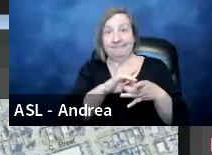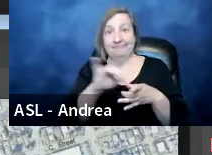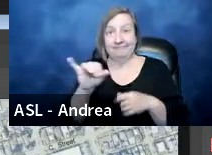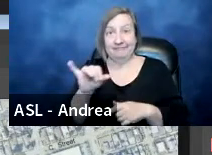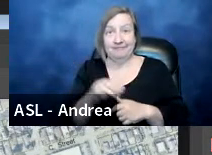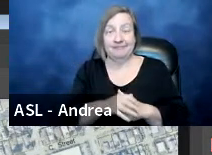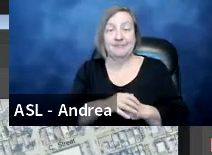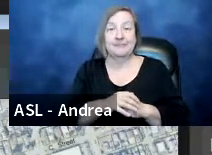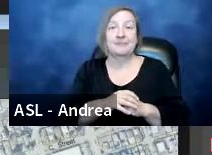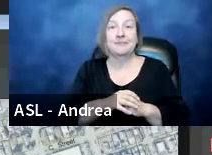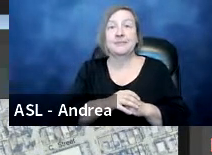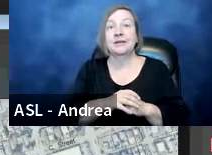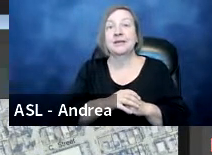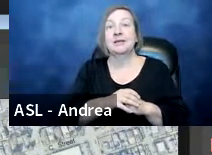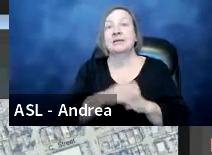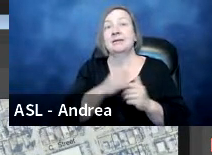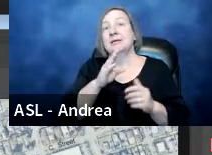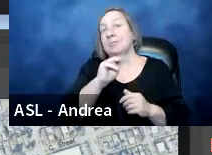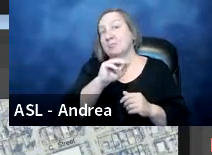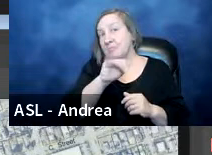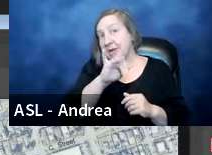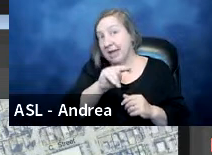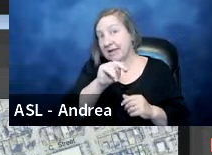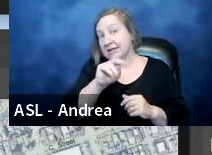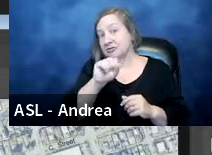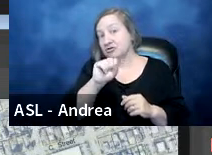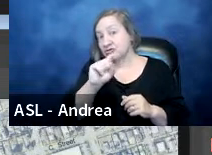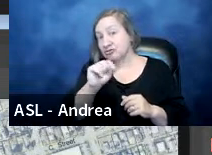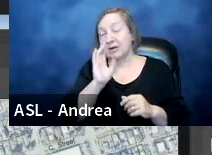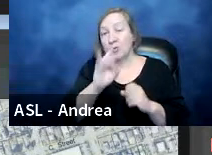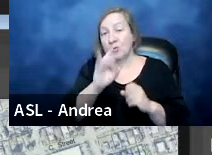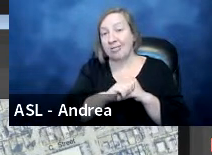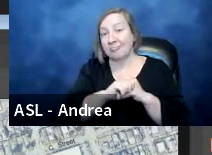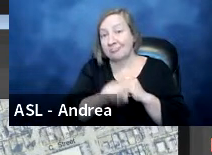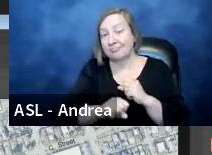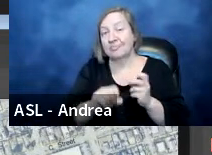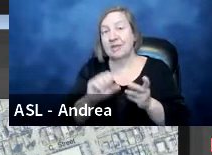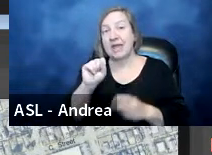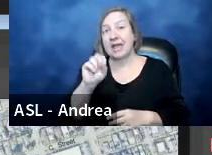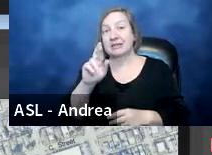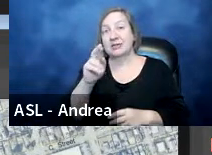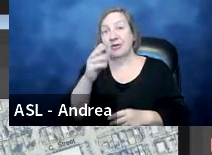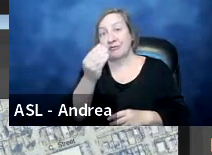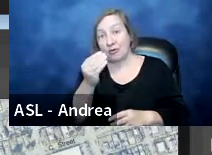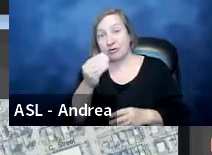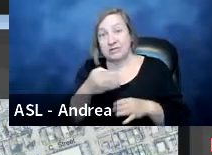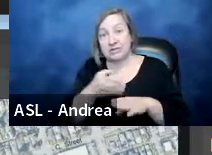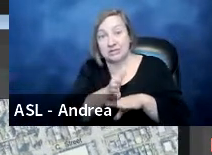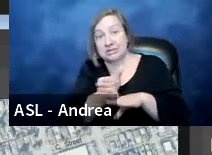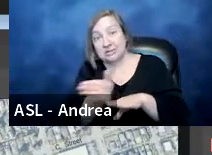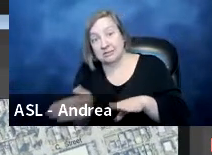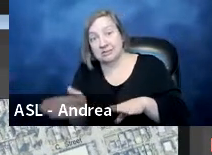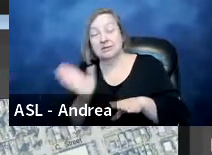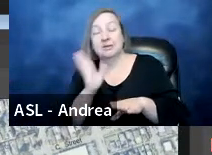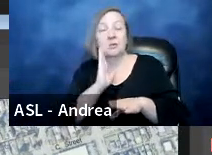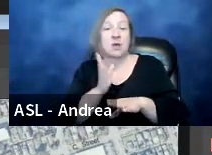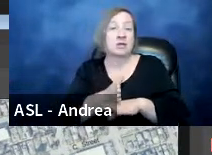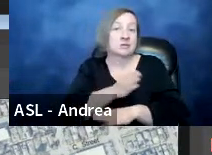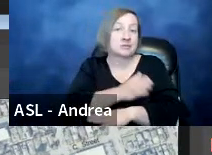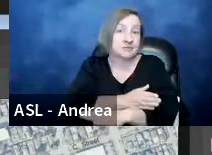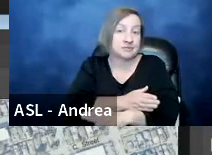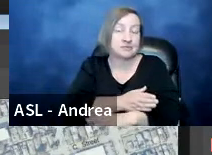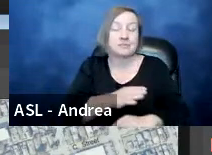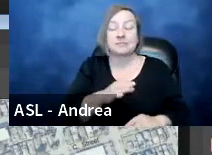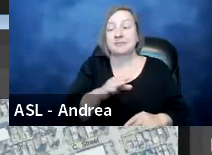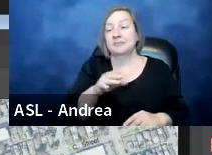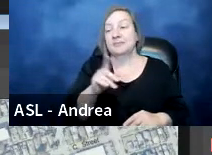of extension of Main Street. SR 14 interchange, as it comes off,